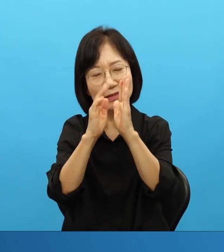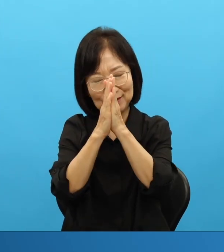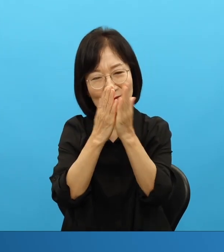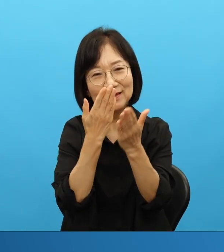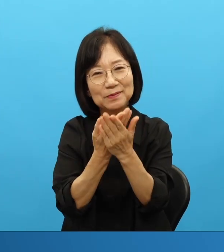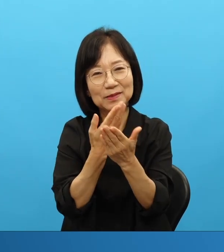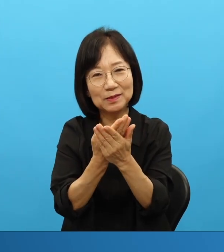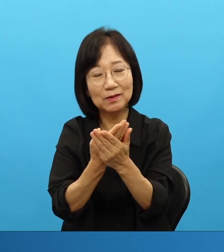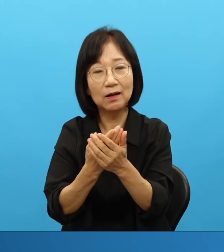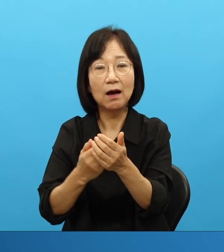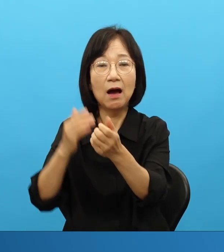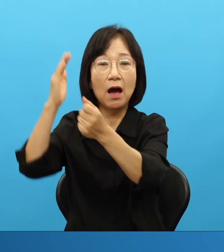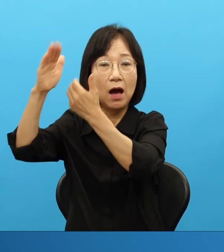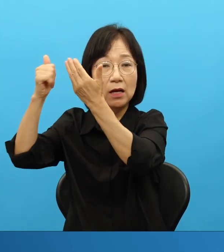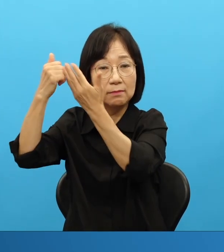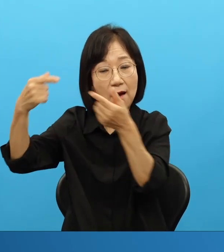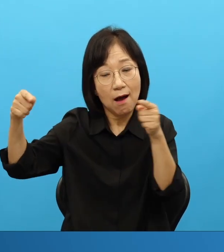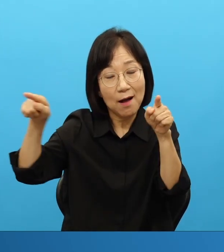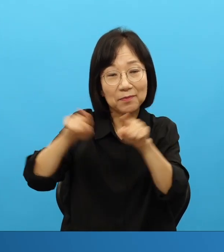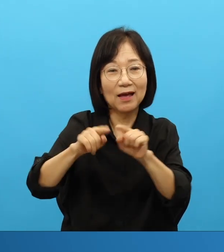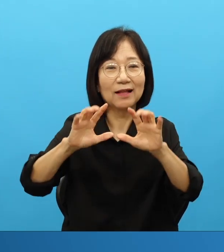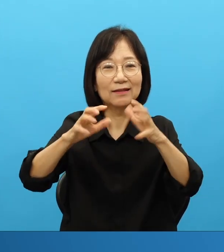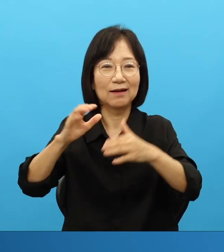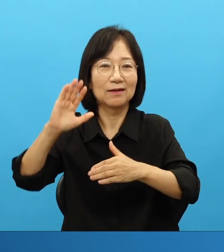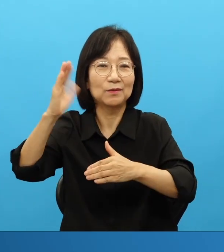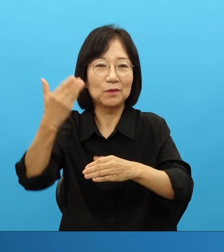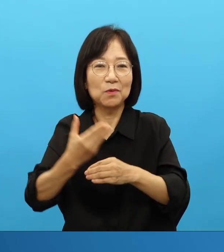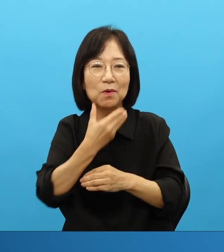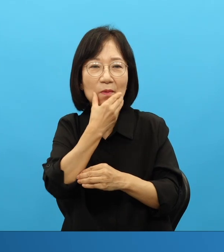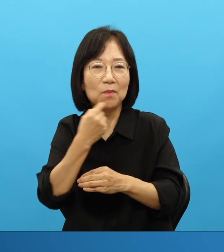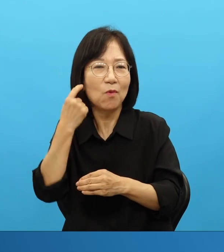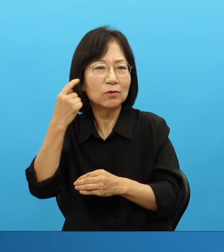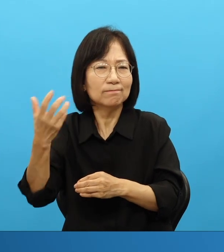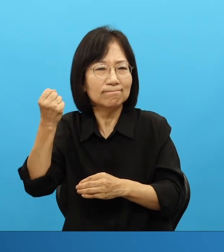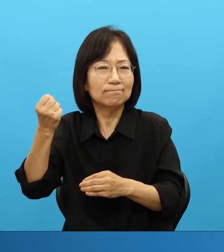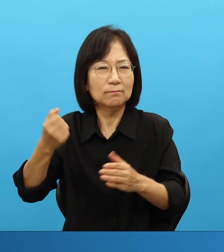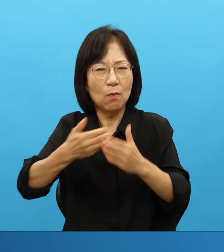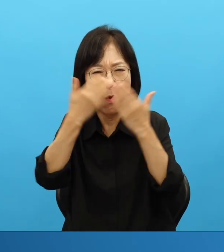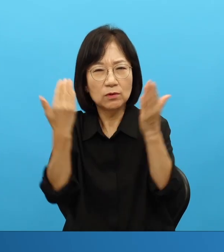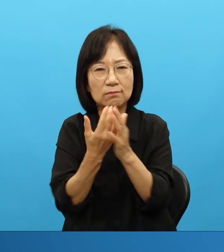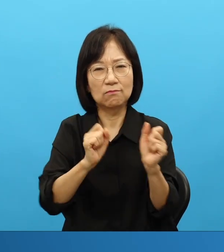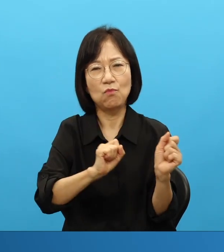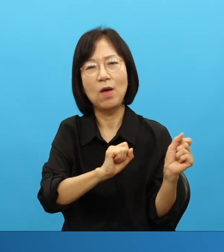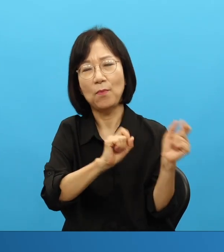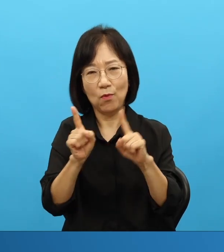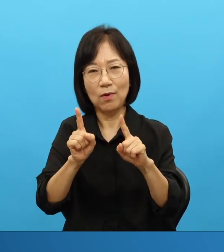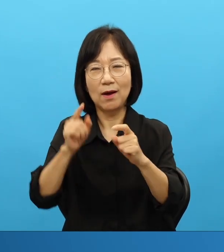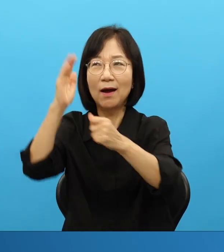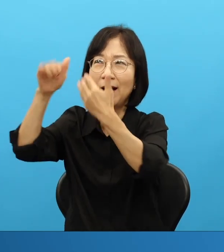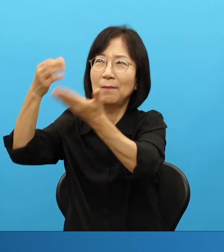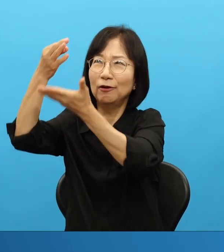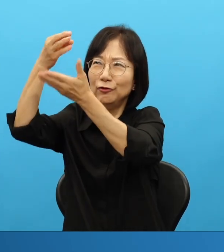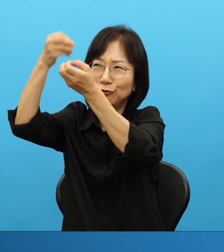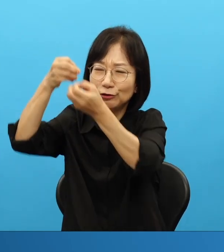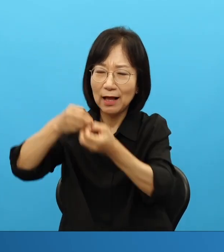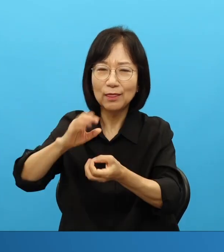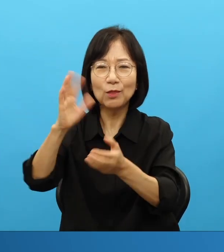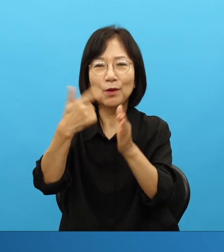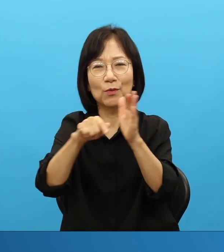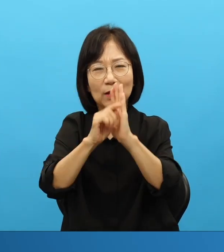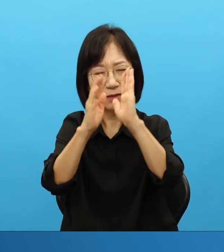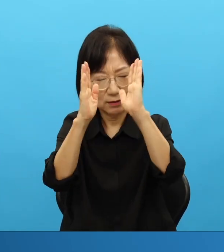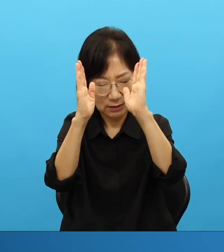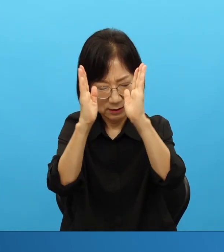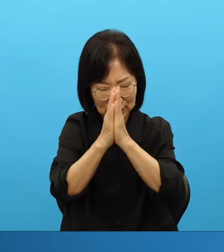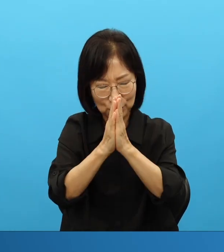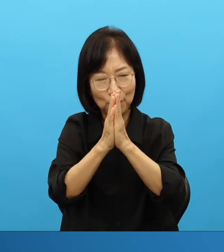we may become a nation that stands with God and the legacy of God that